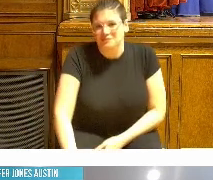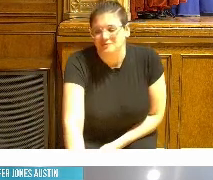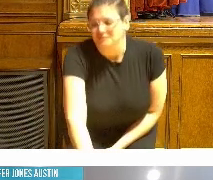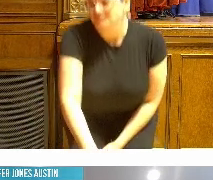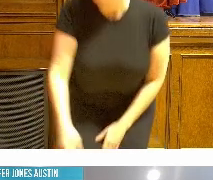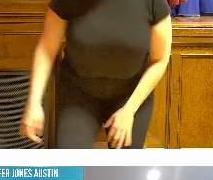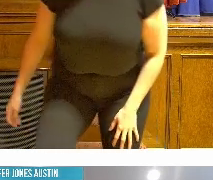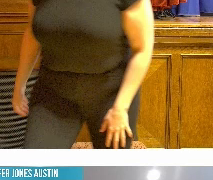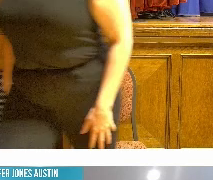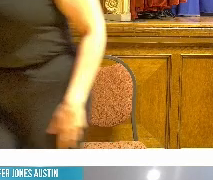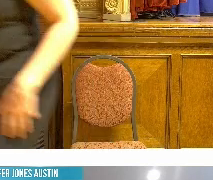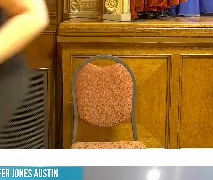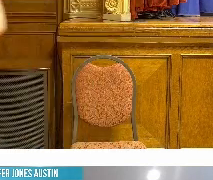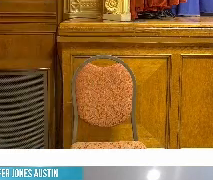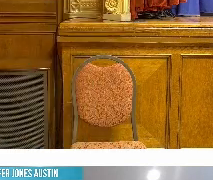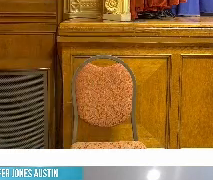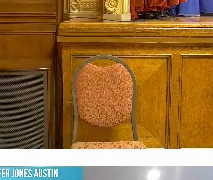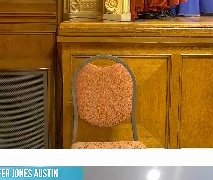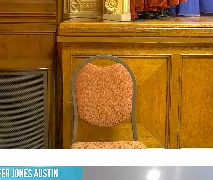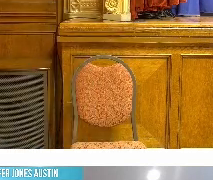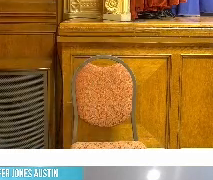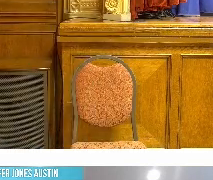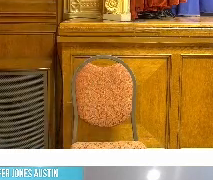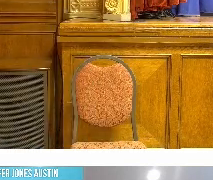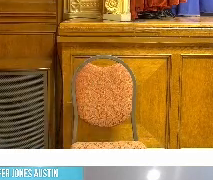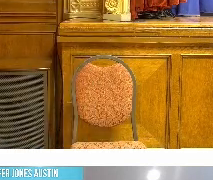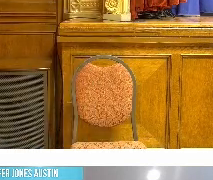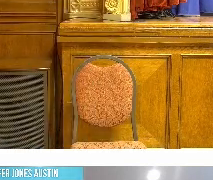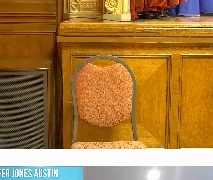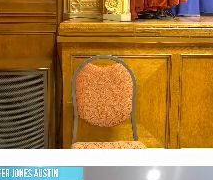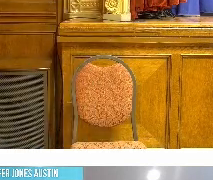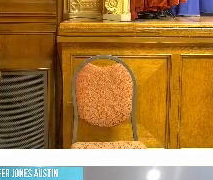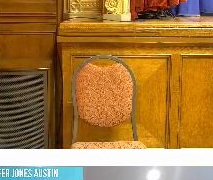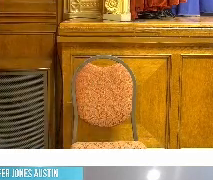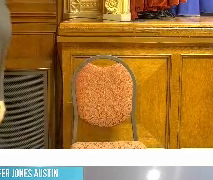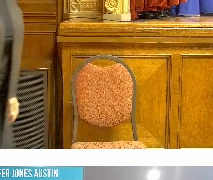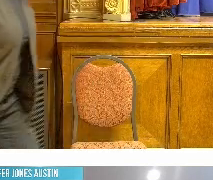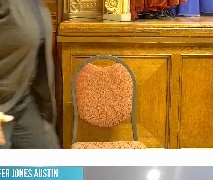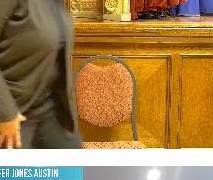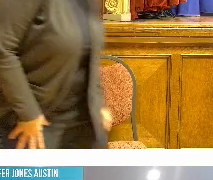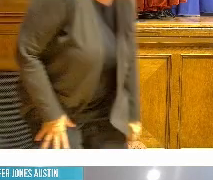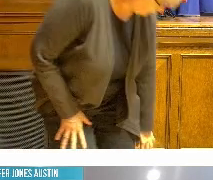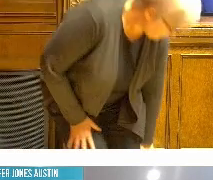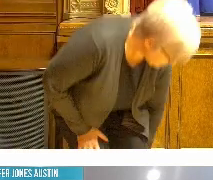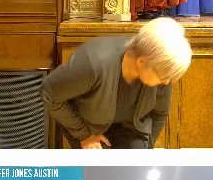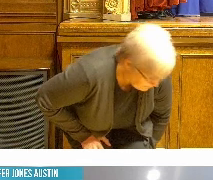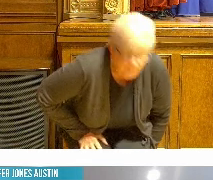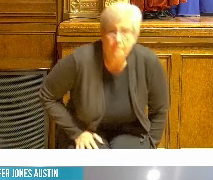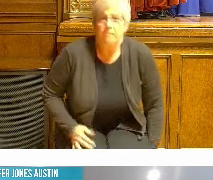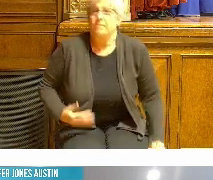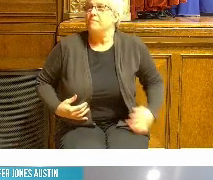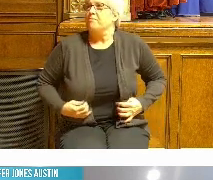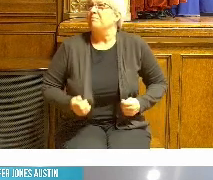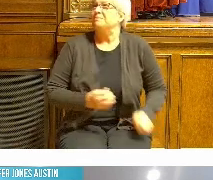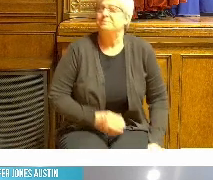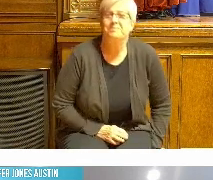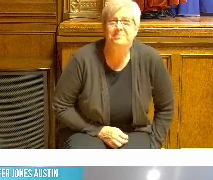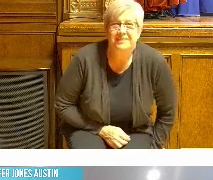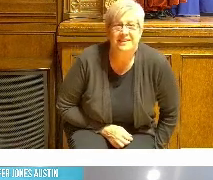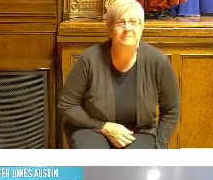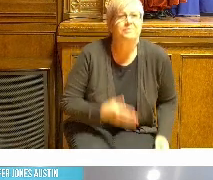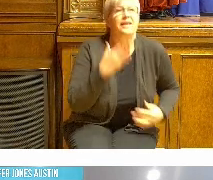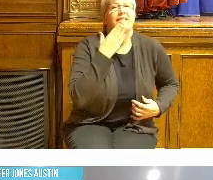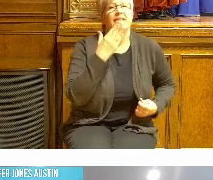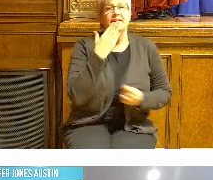Thank you, Angelica Perez Delgado. We are grateful for your support and your leadership. So with preparation for